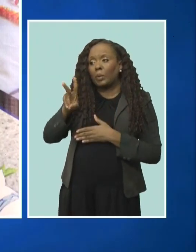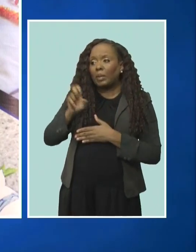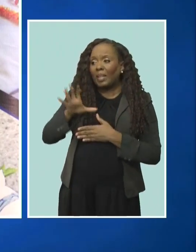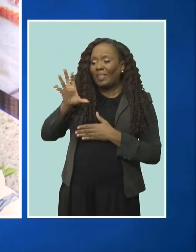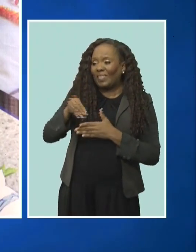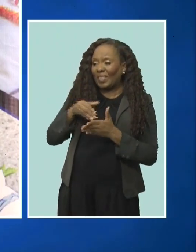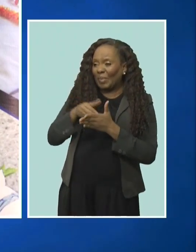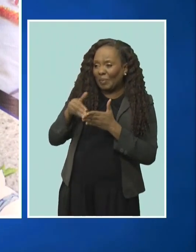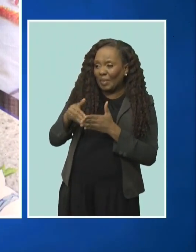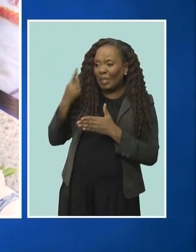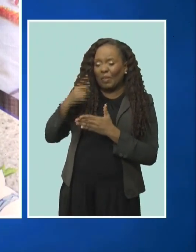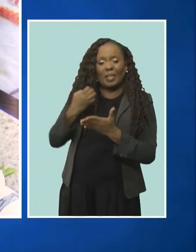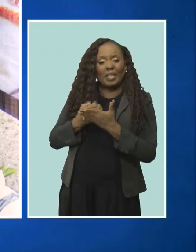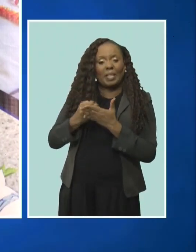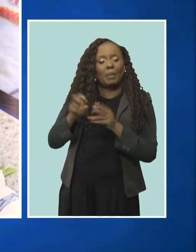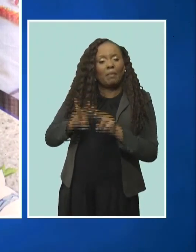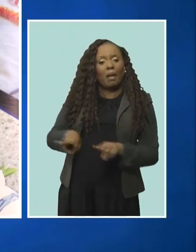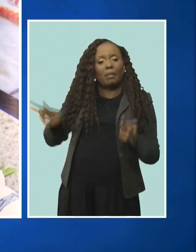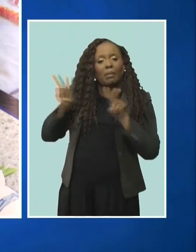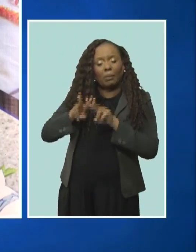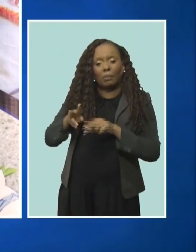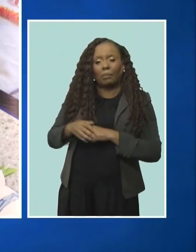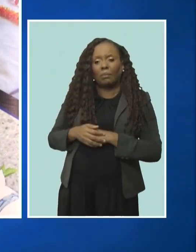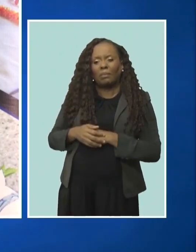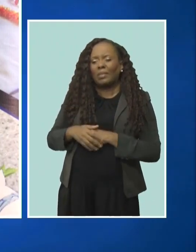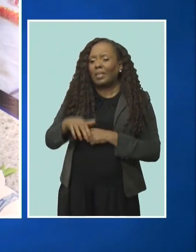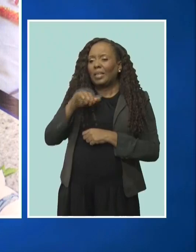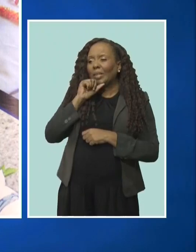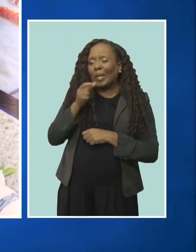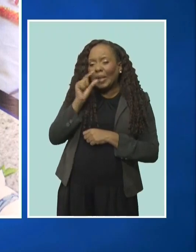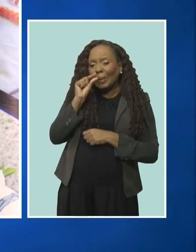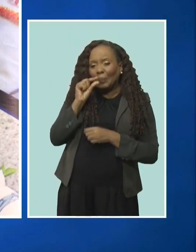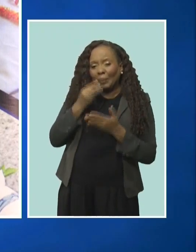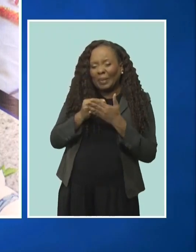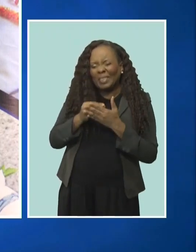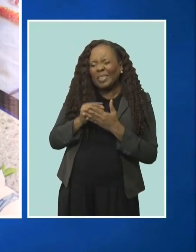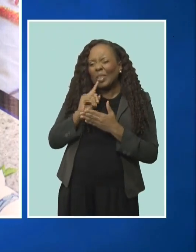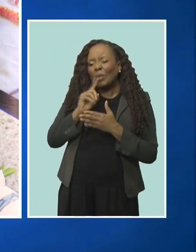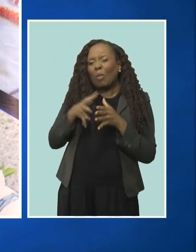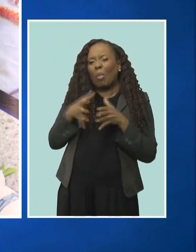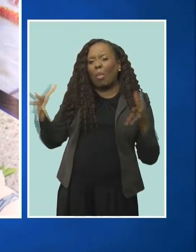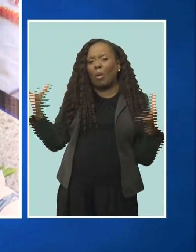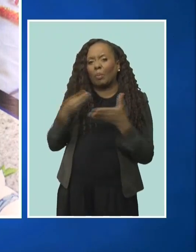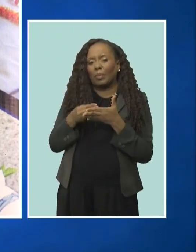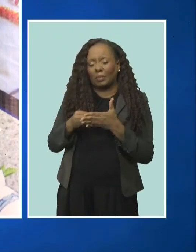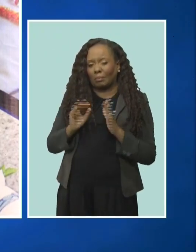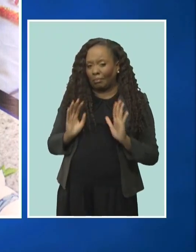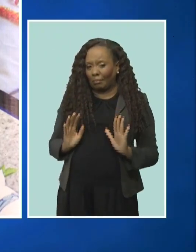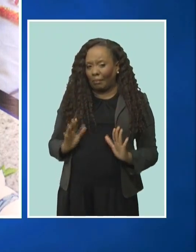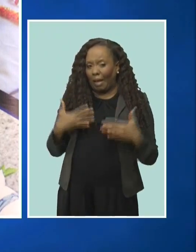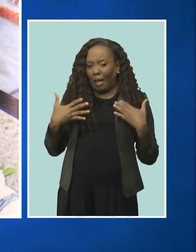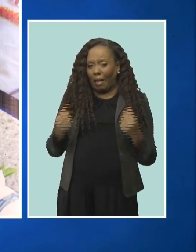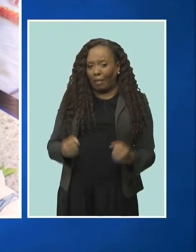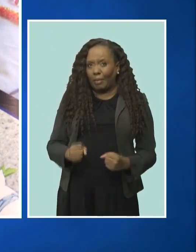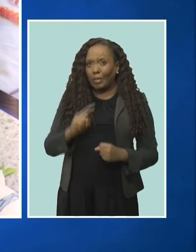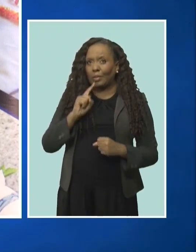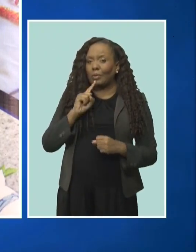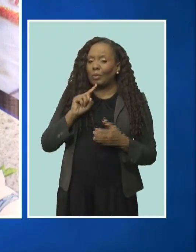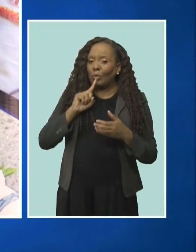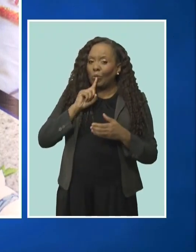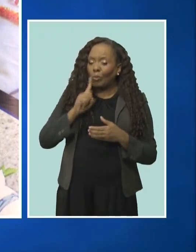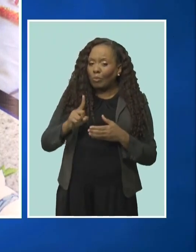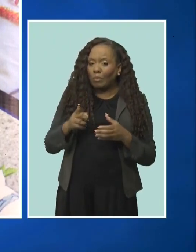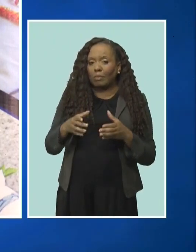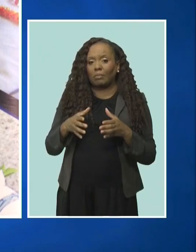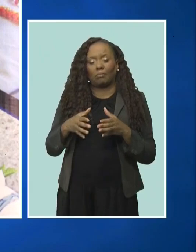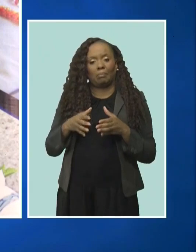value and impact. So this is not small change. You know, this is big money. So health is money. Health is